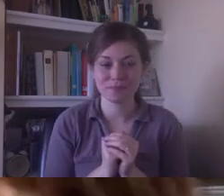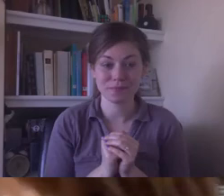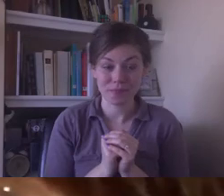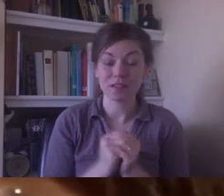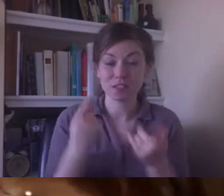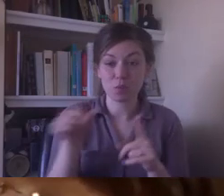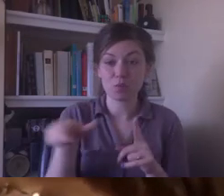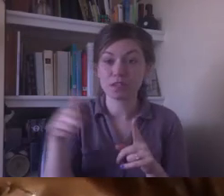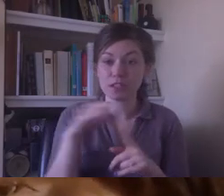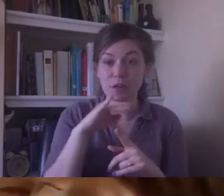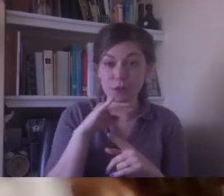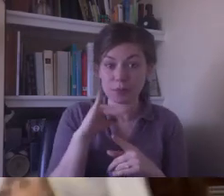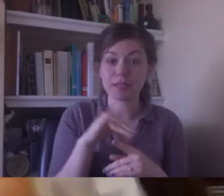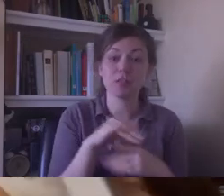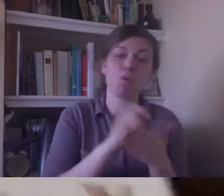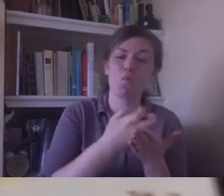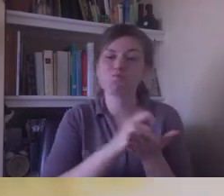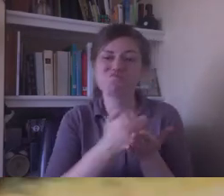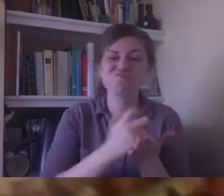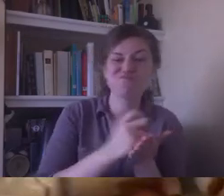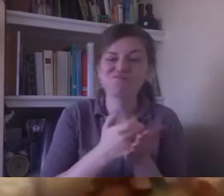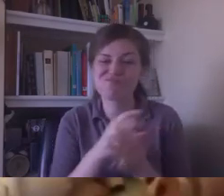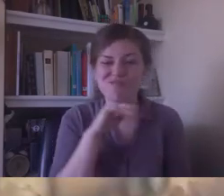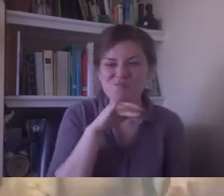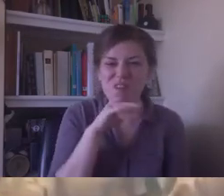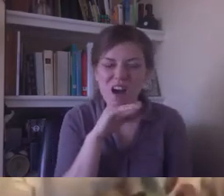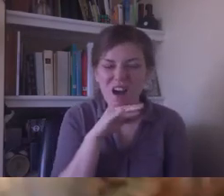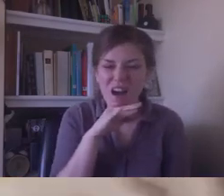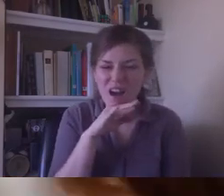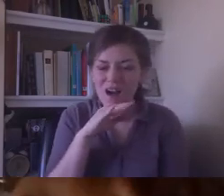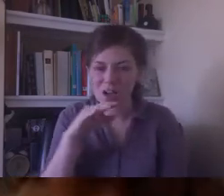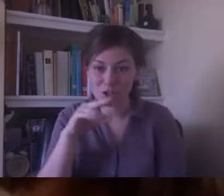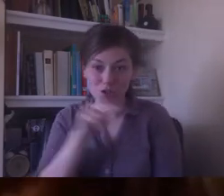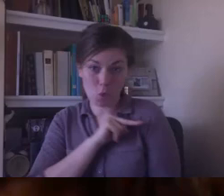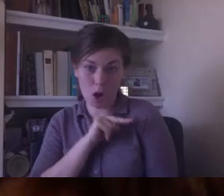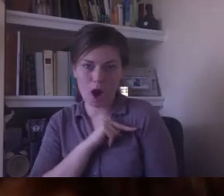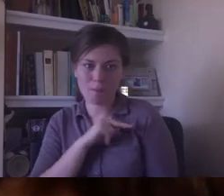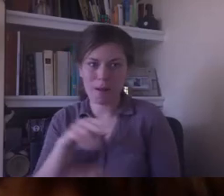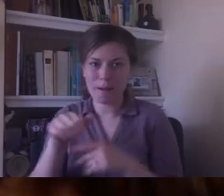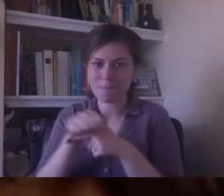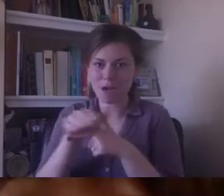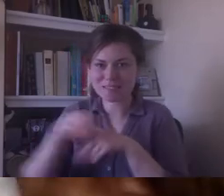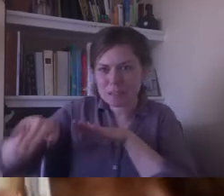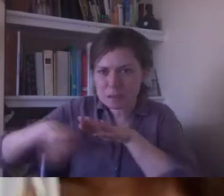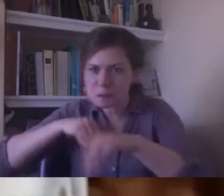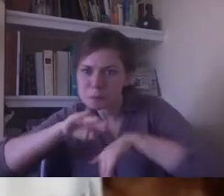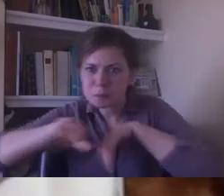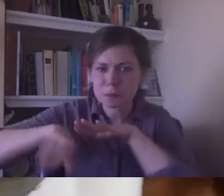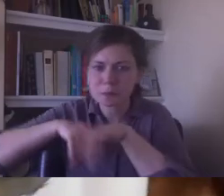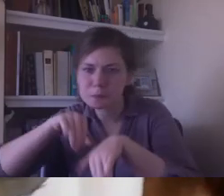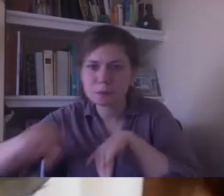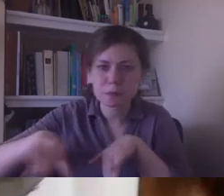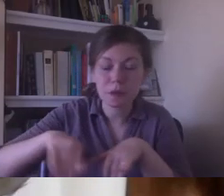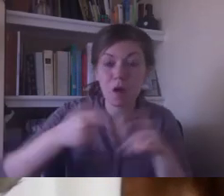So while the other pigs rolled in the mud, Norbert practiced his flutter kick. And while they slurped slop,